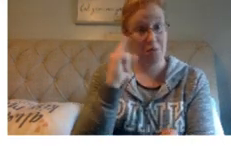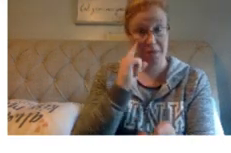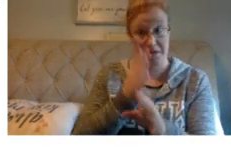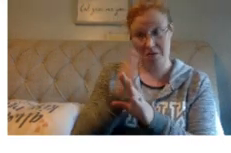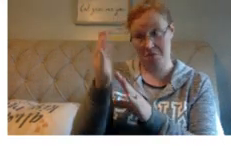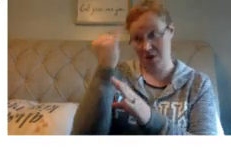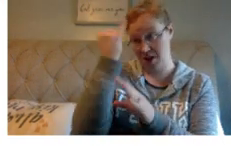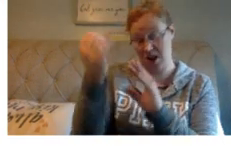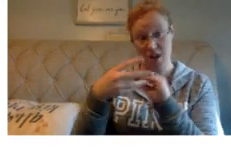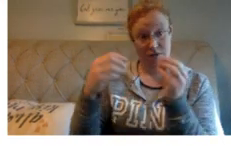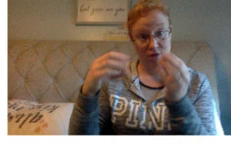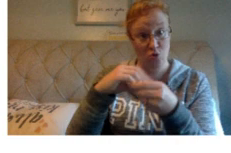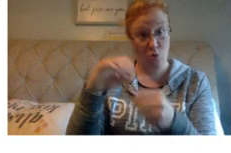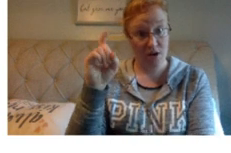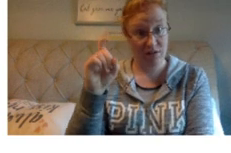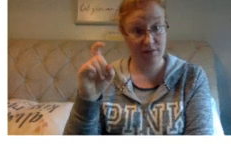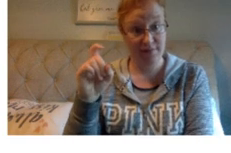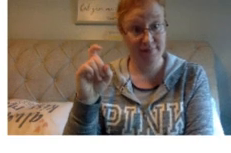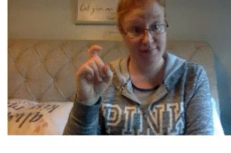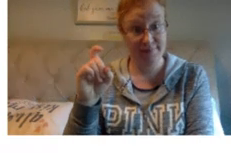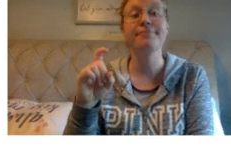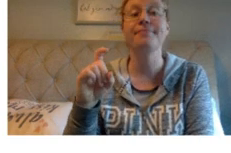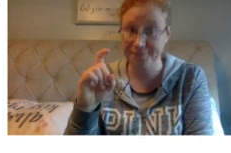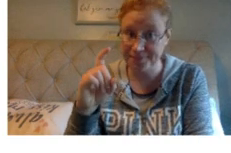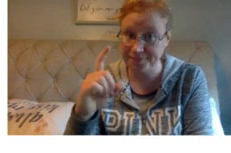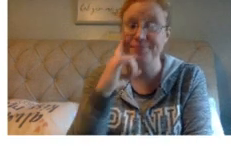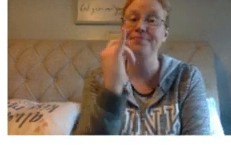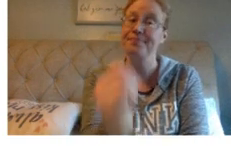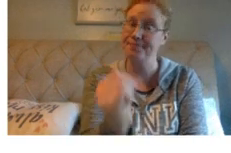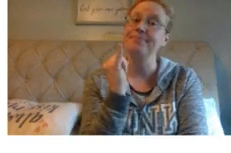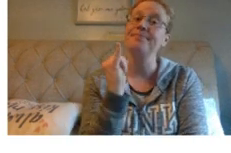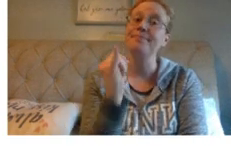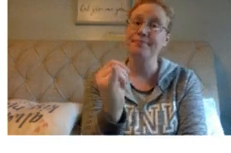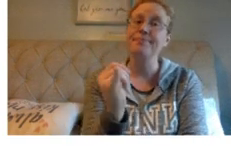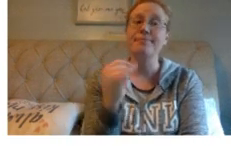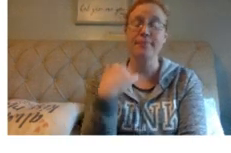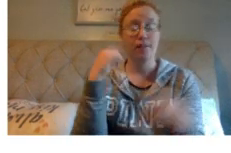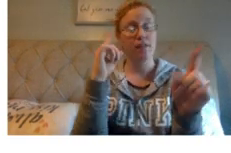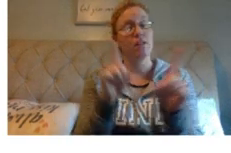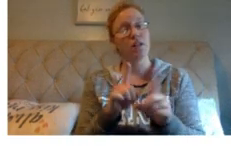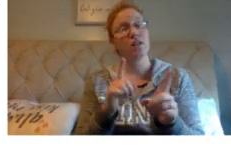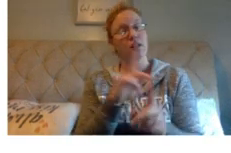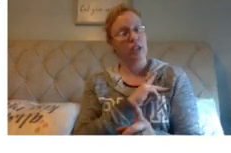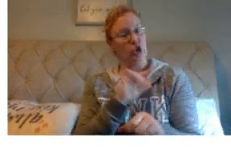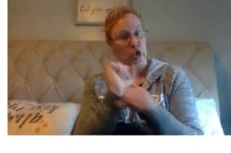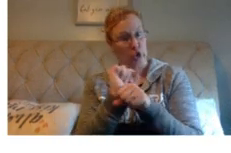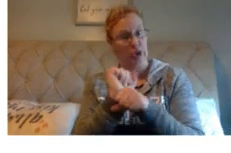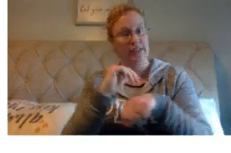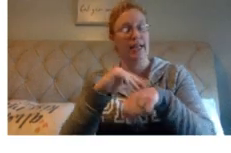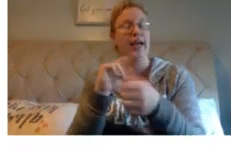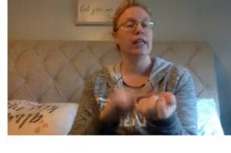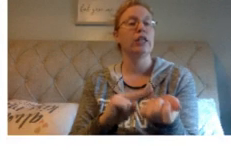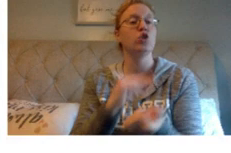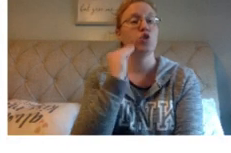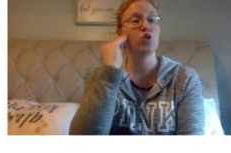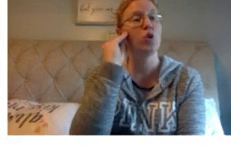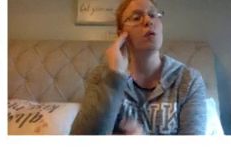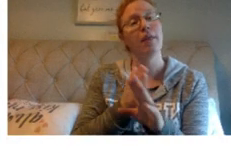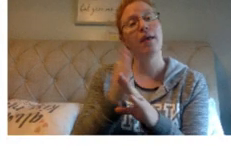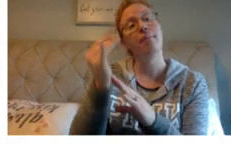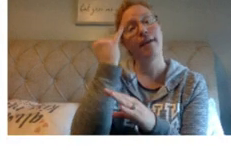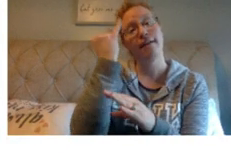idea of the story? I think so too. I would say Keisha works at a nursing home. That's the main idea of